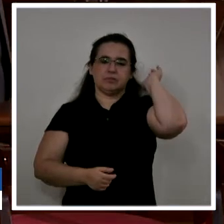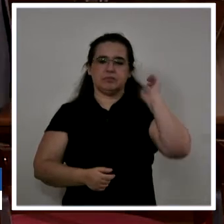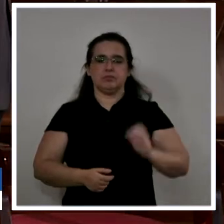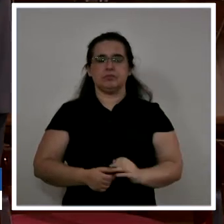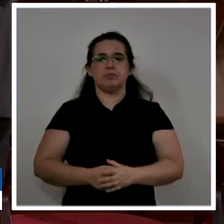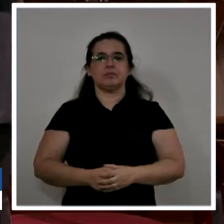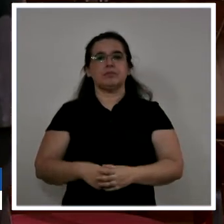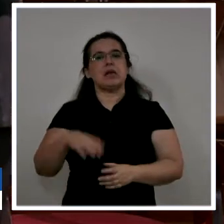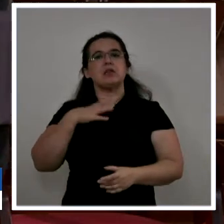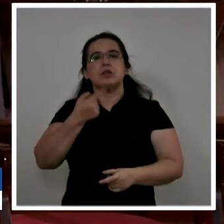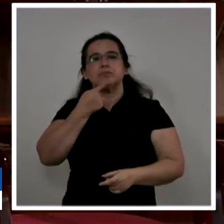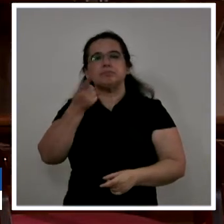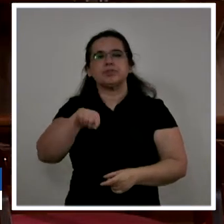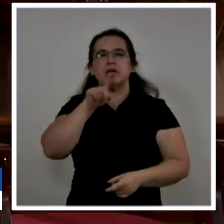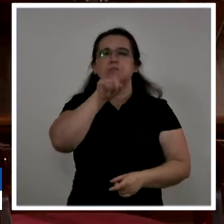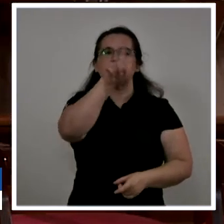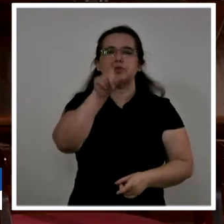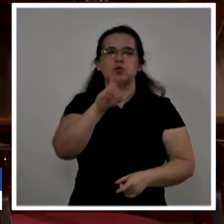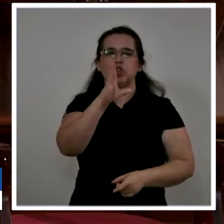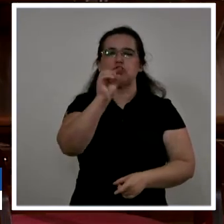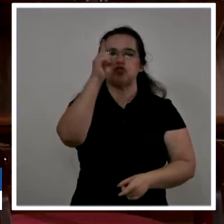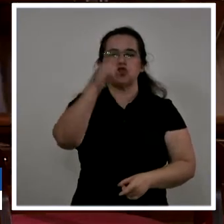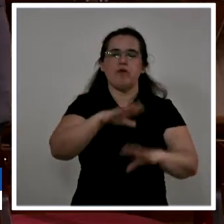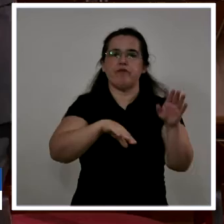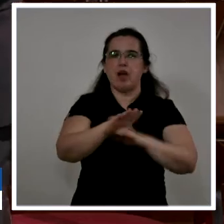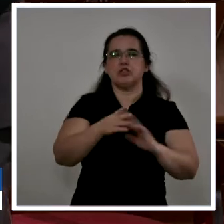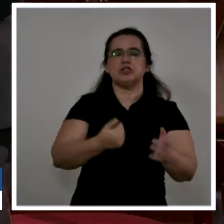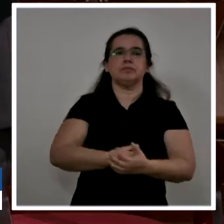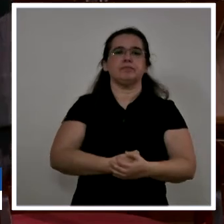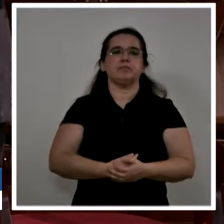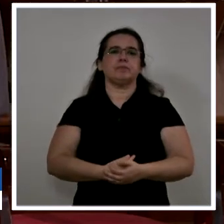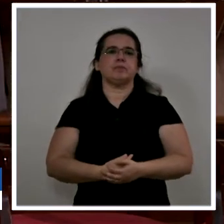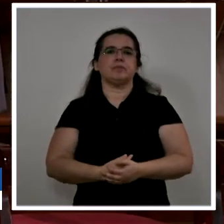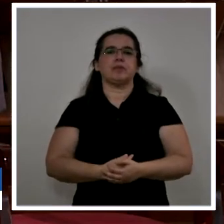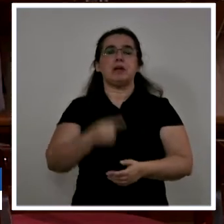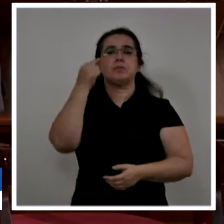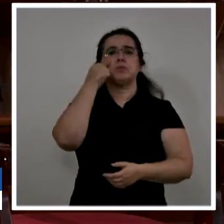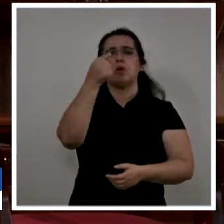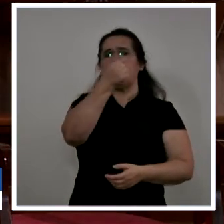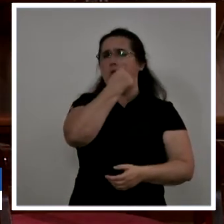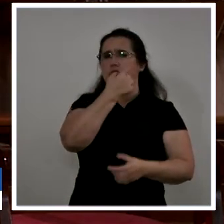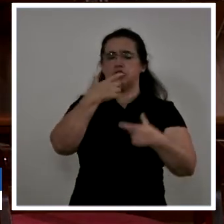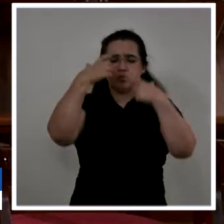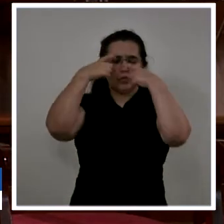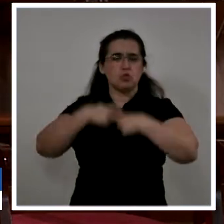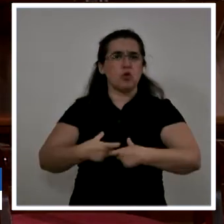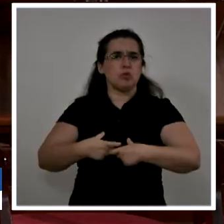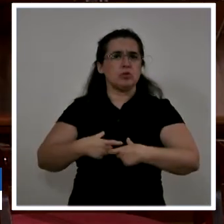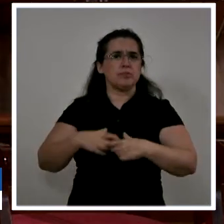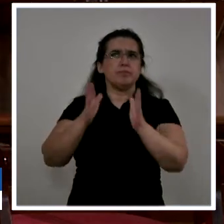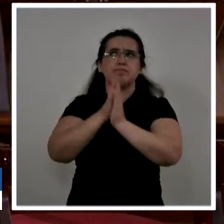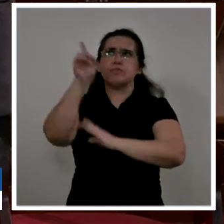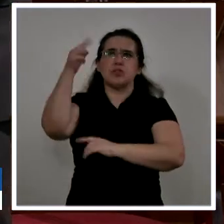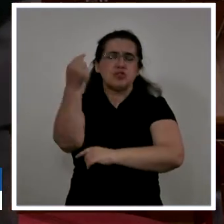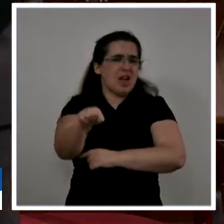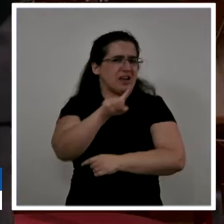flesh? E eu quero voltar a esta pergunta que Jó faz, que é, tem ele os olhos da carne? And does he see as man